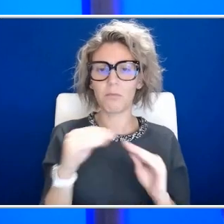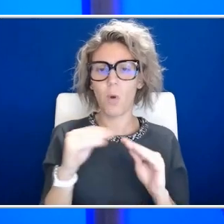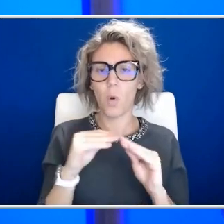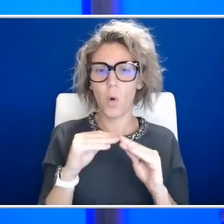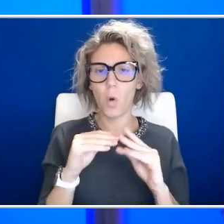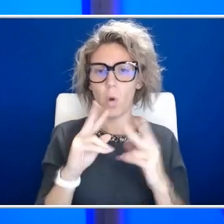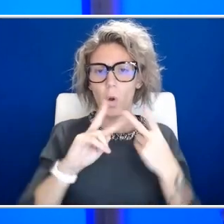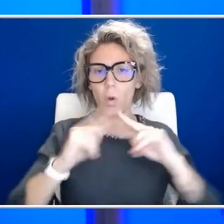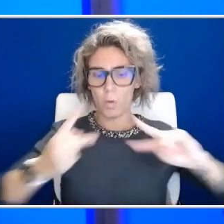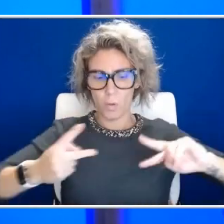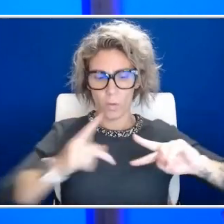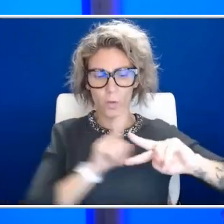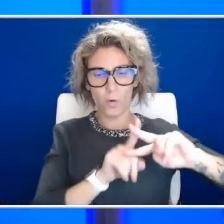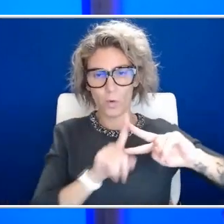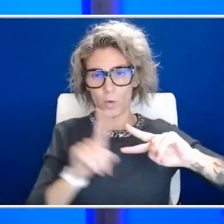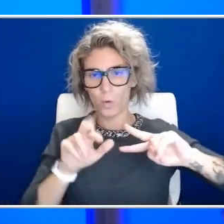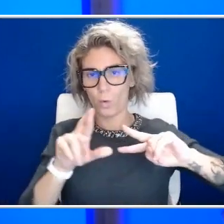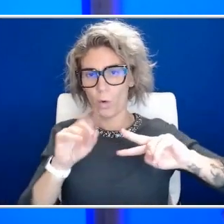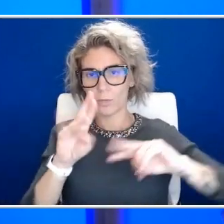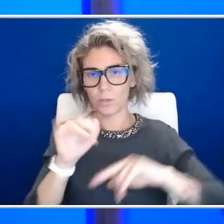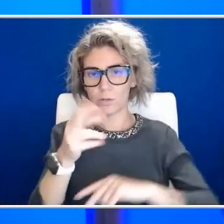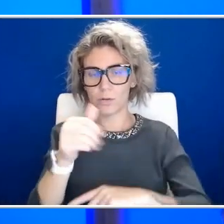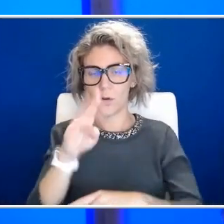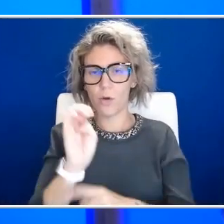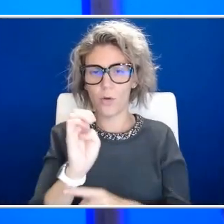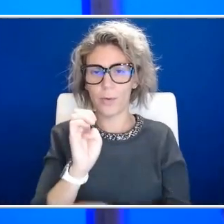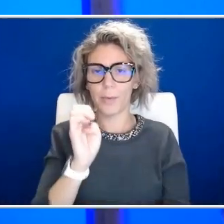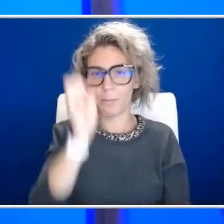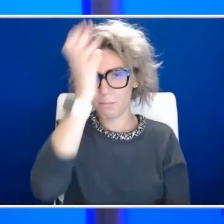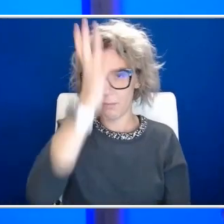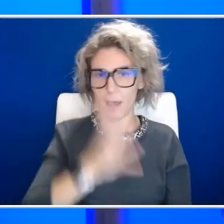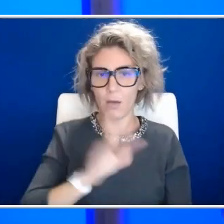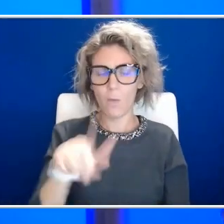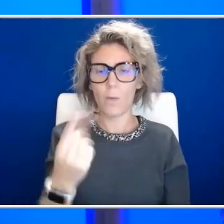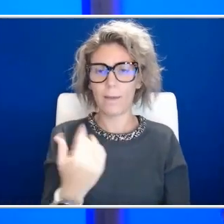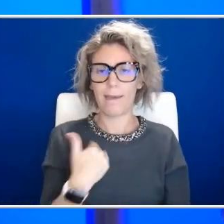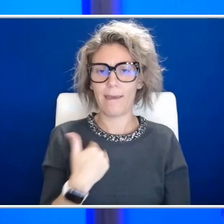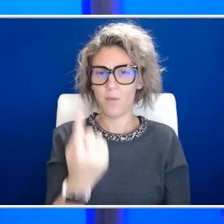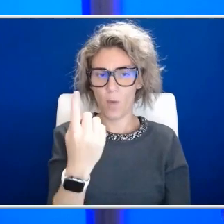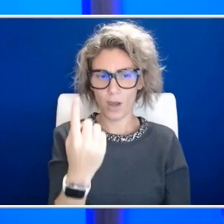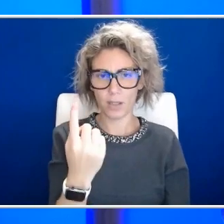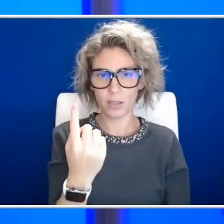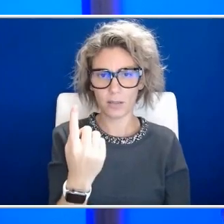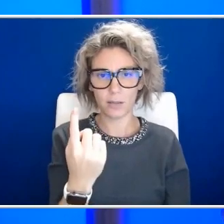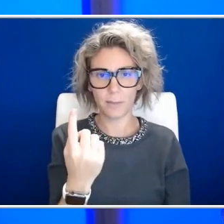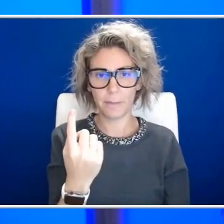transmitted through, males only have one of those chromosome.